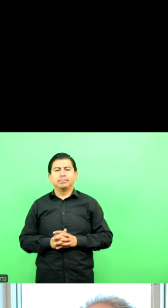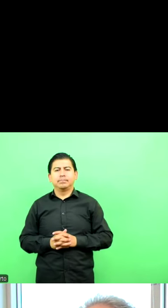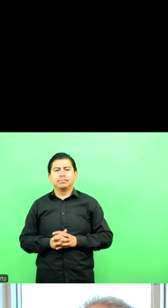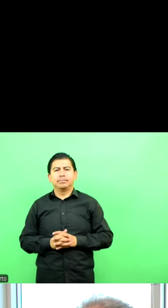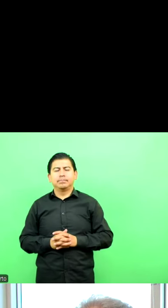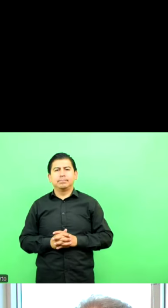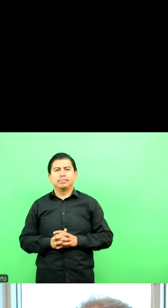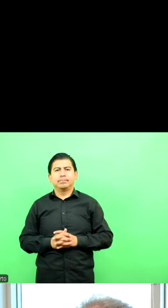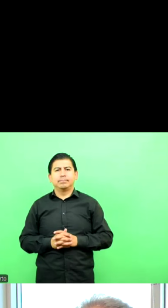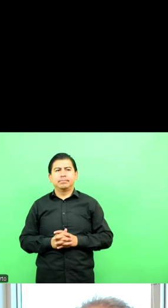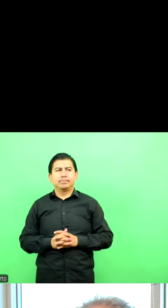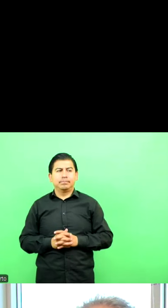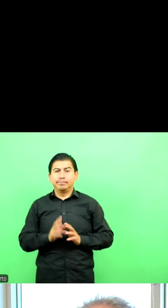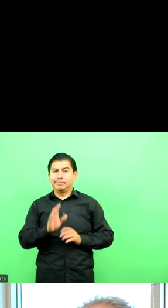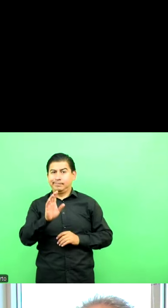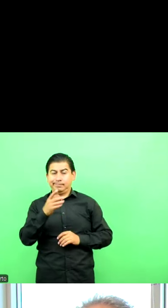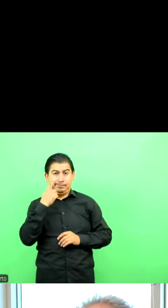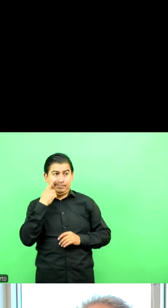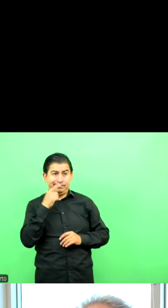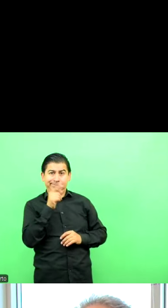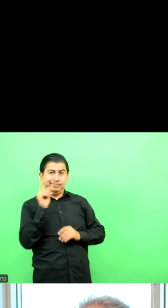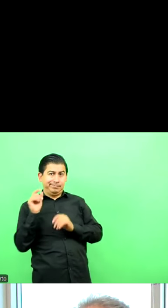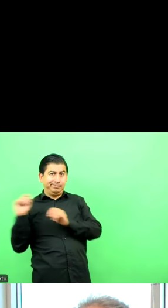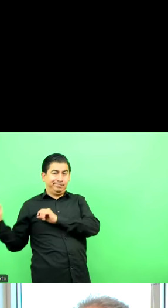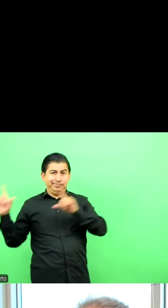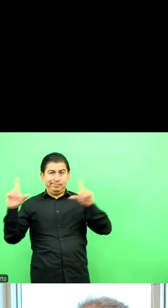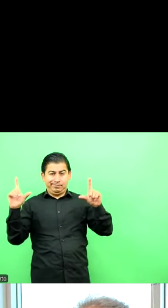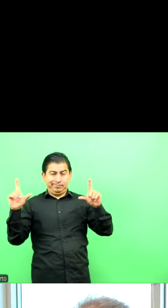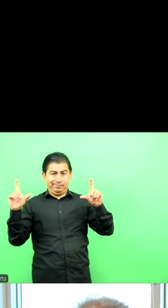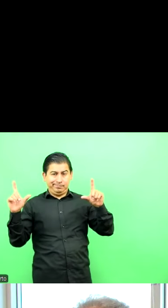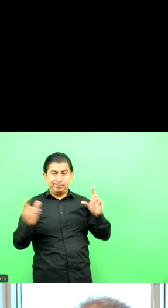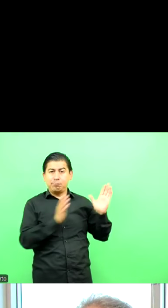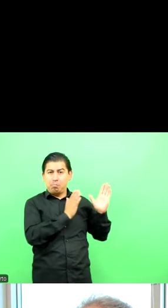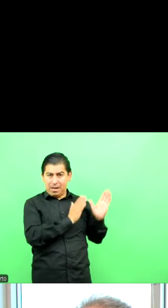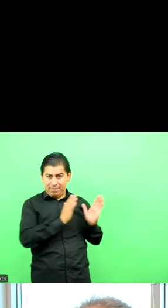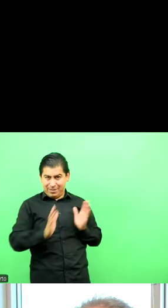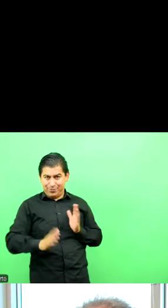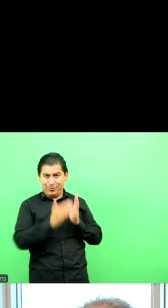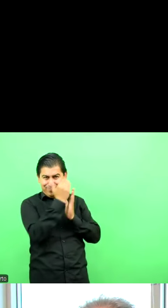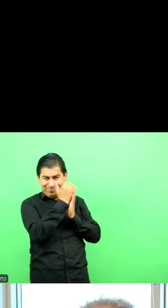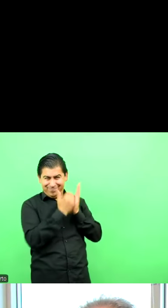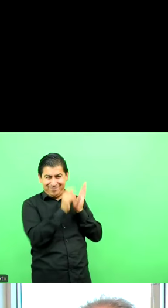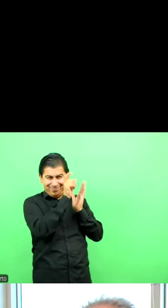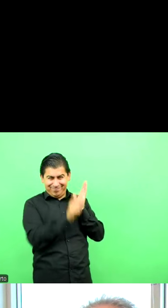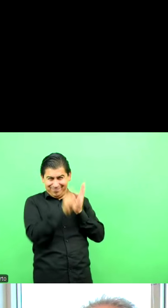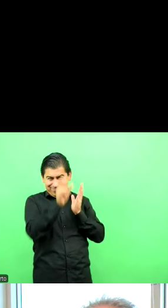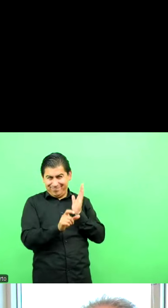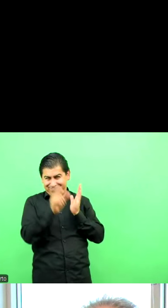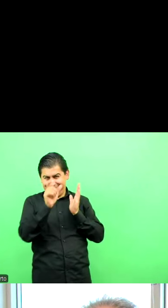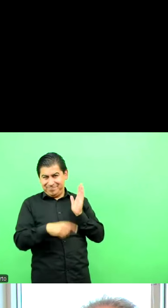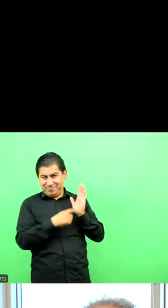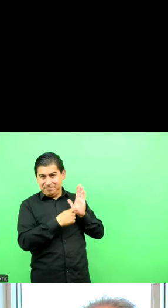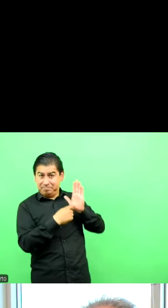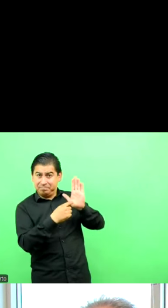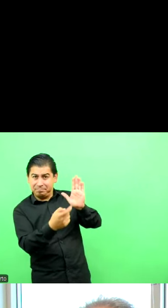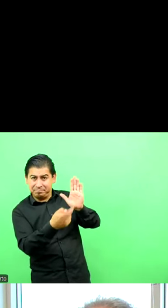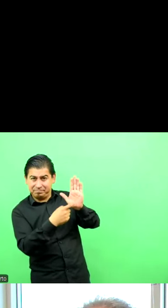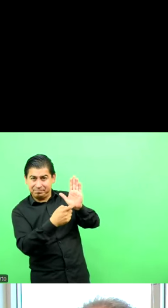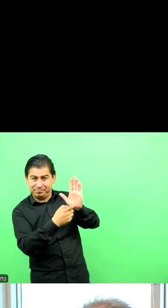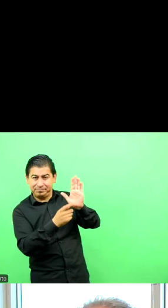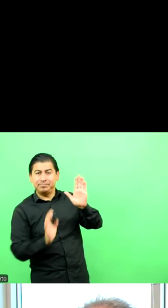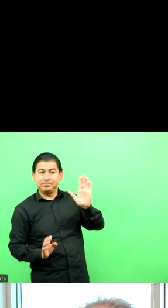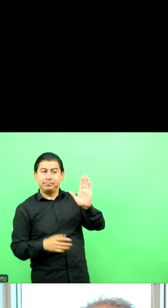develop the matrix. This matrix gives the hospital directors, hospital manager, hospital team very clear what they need